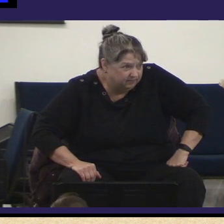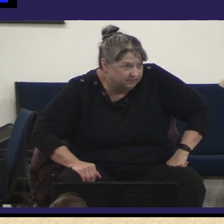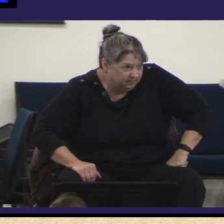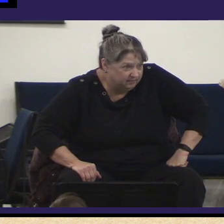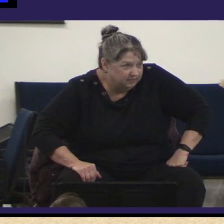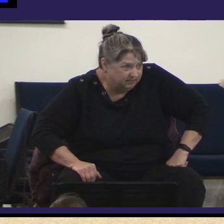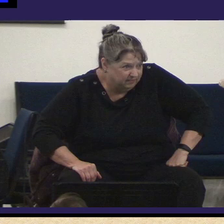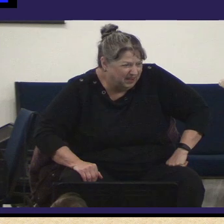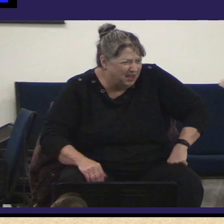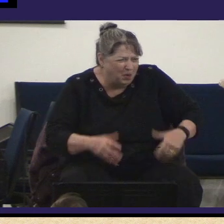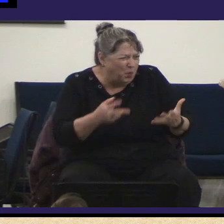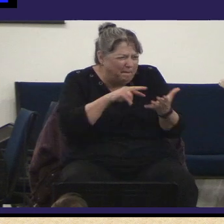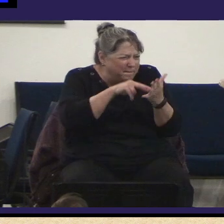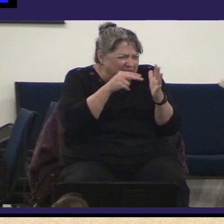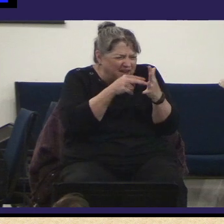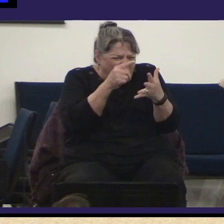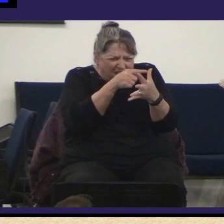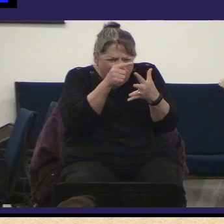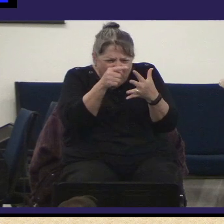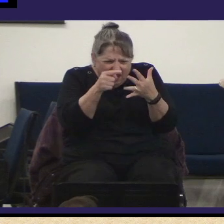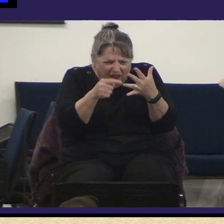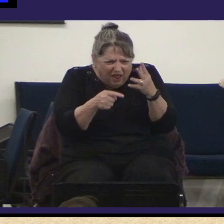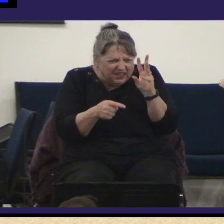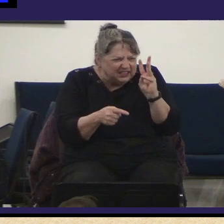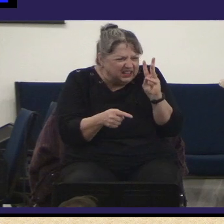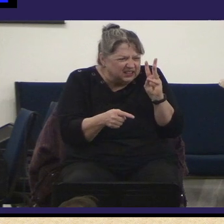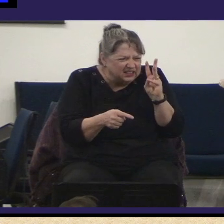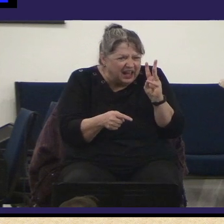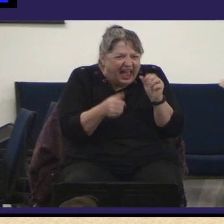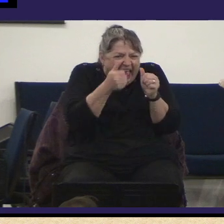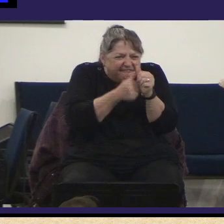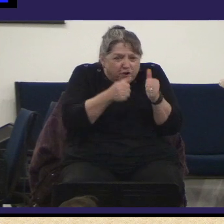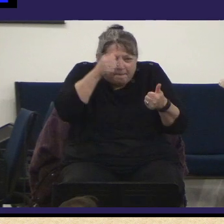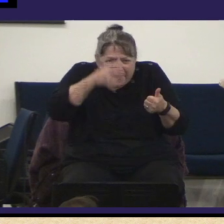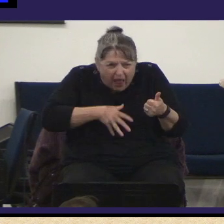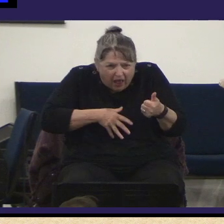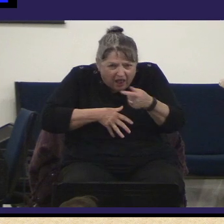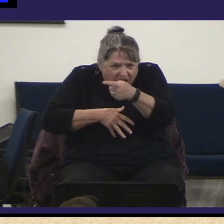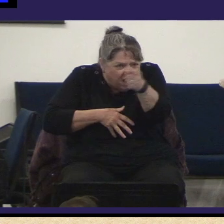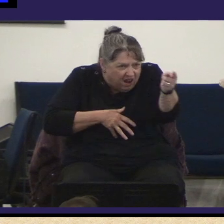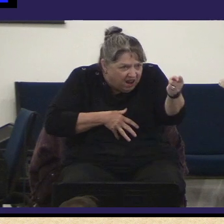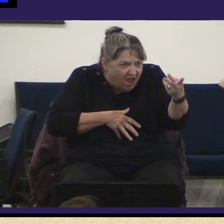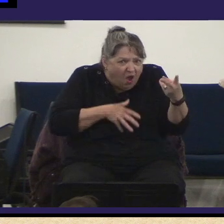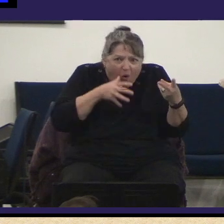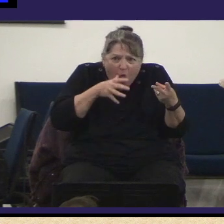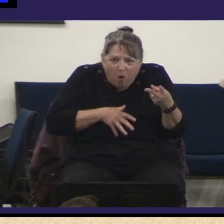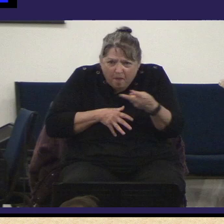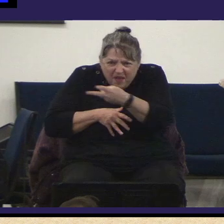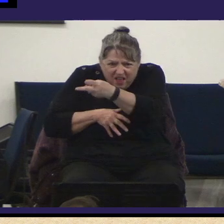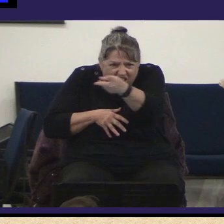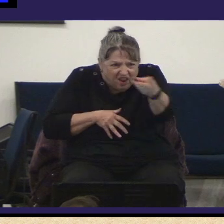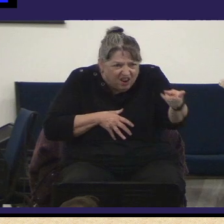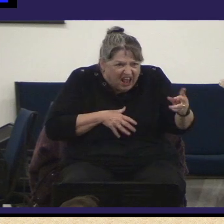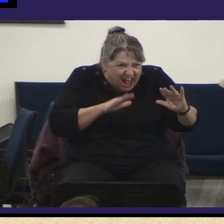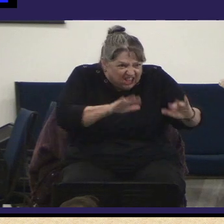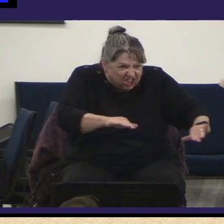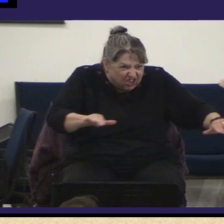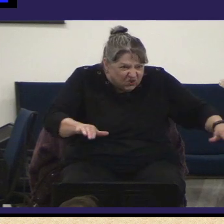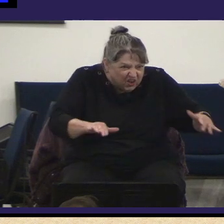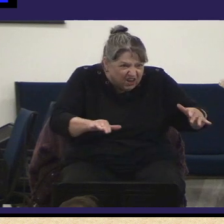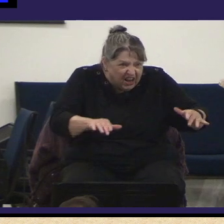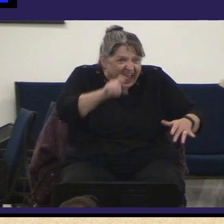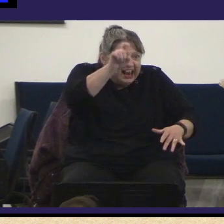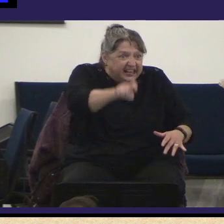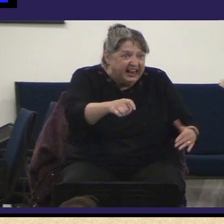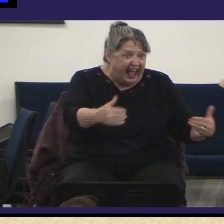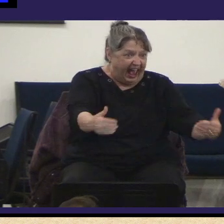and child should be dressed with, clothed with on a constant basis, and how to put